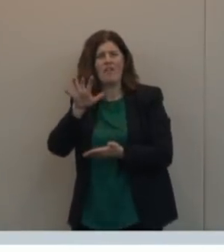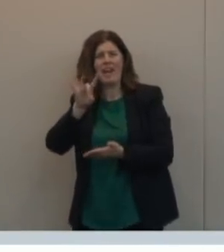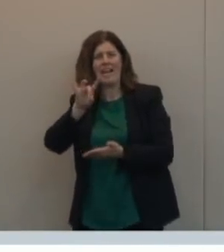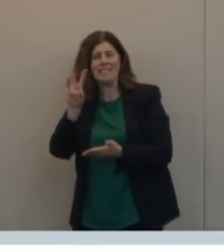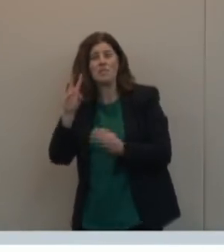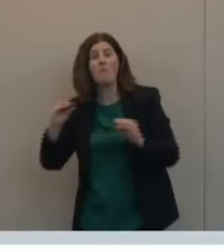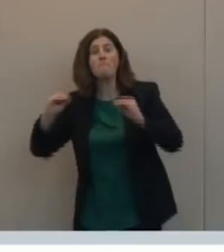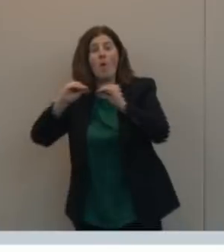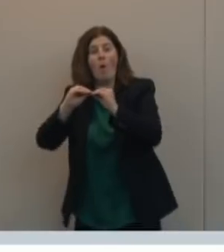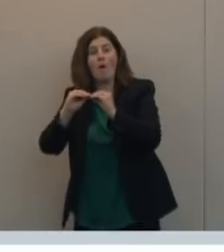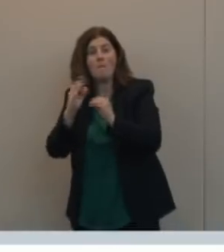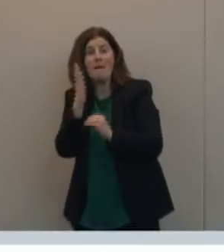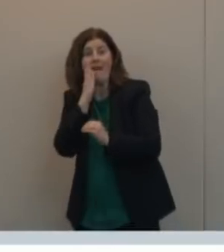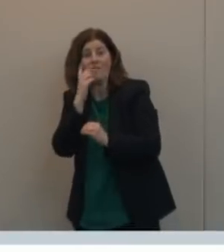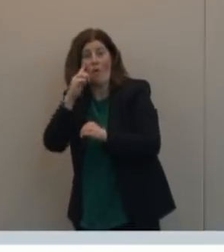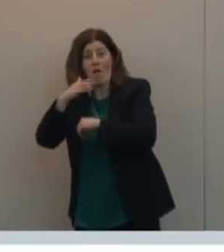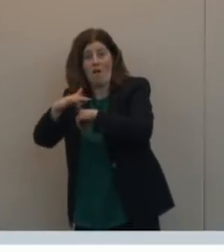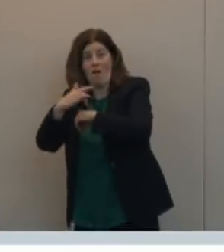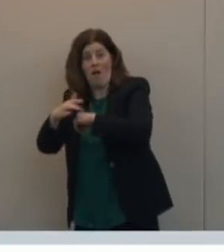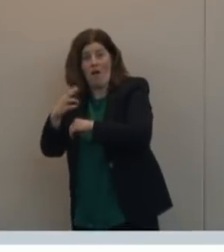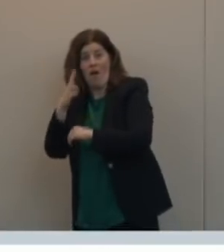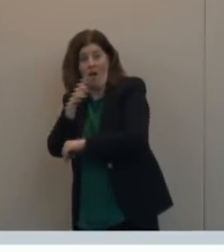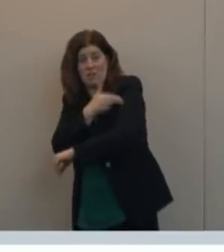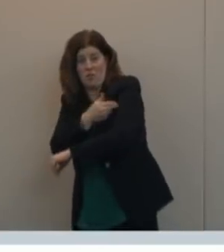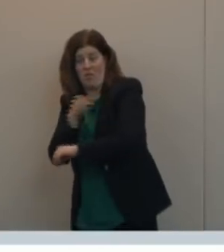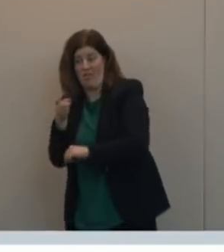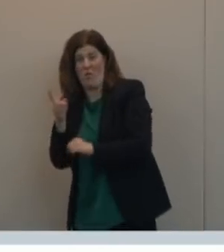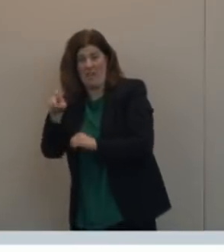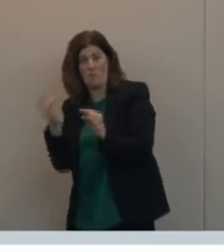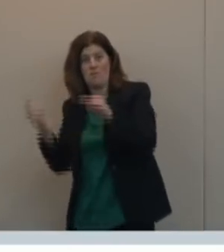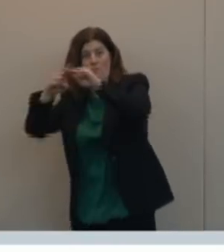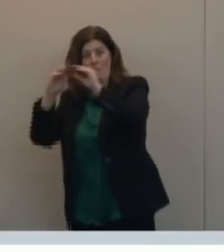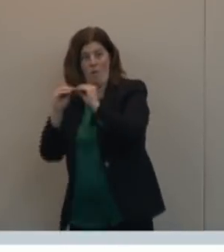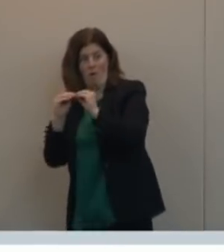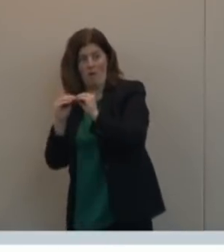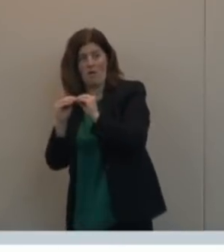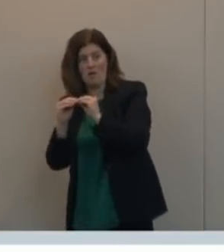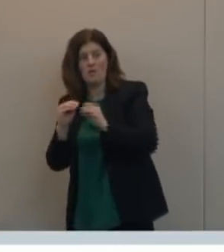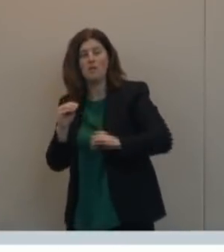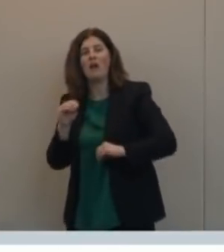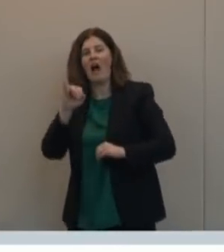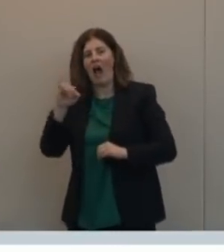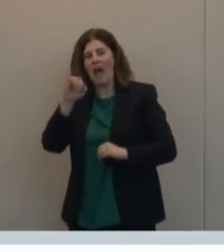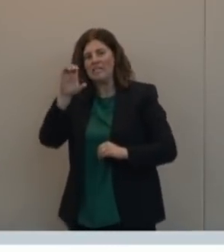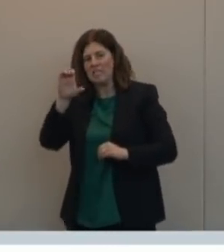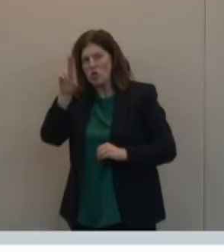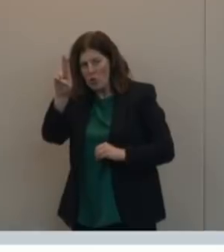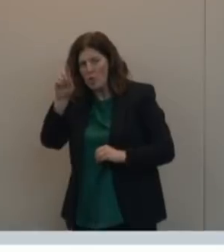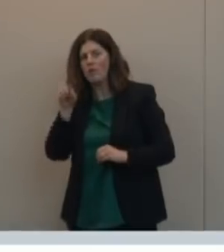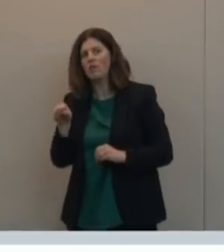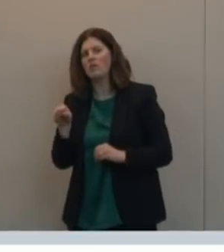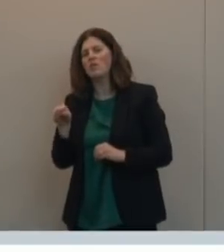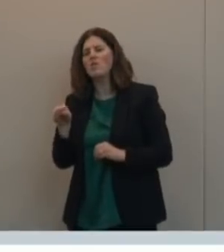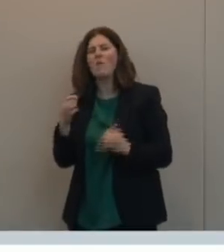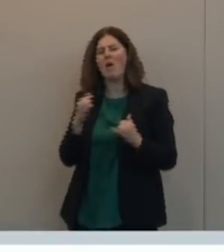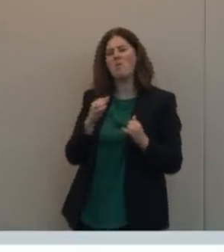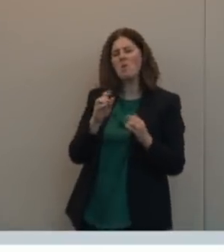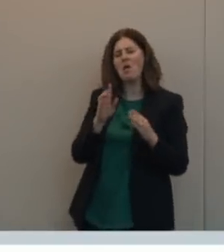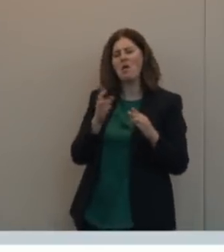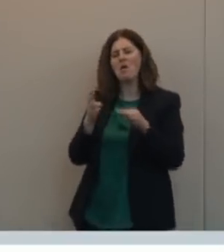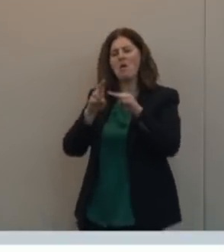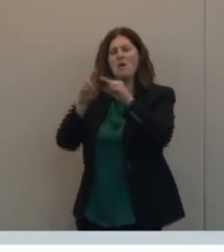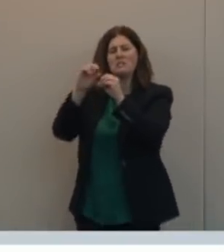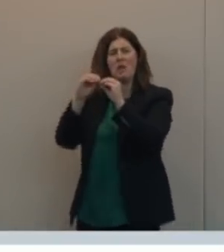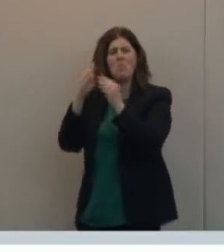ICU beds than we had currently available. This week it's 1,232, so we're moving in the right direction. It's really